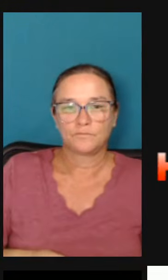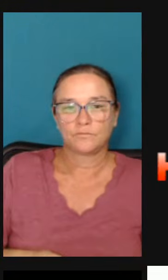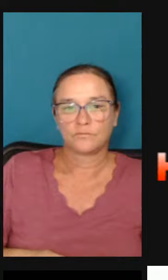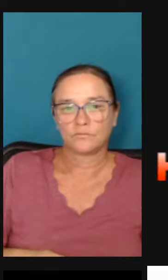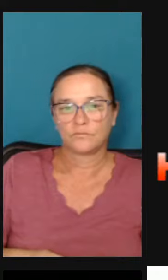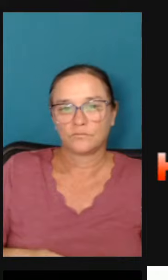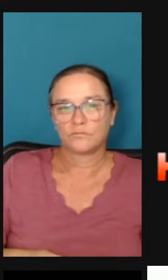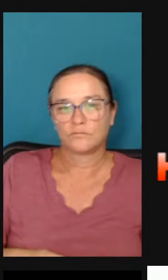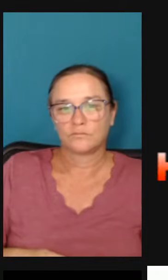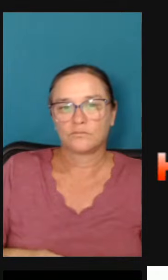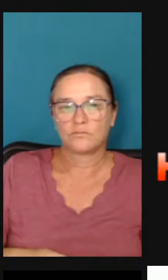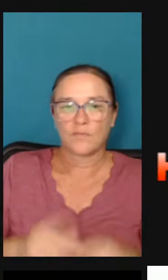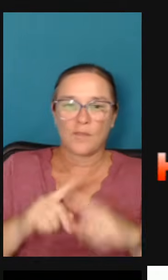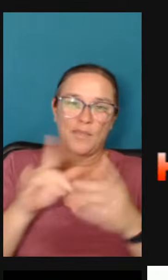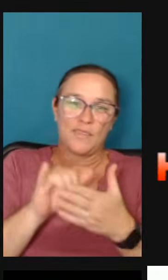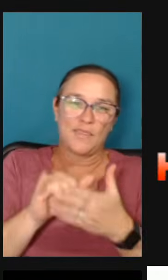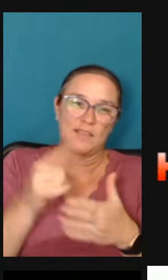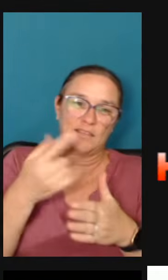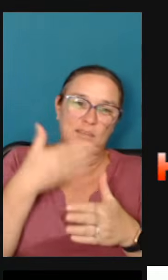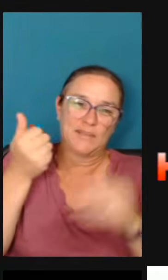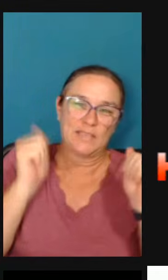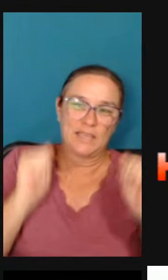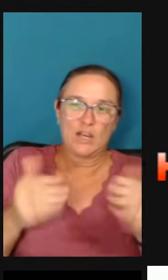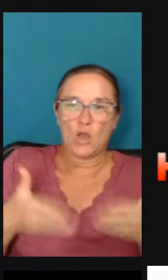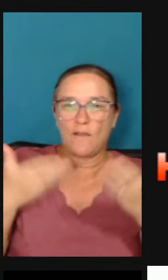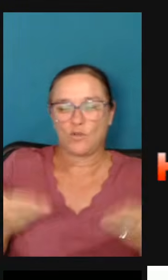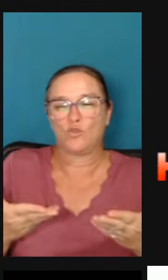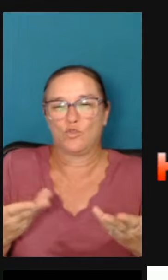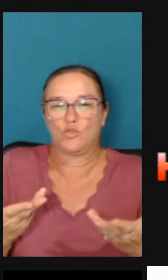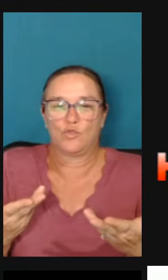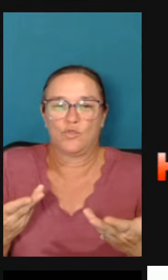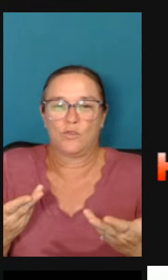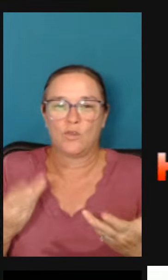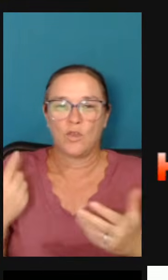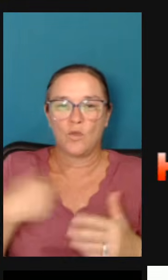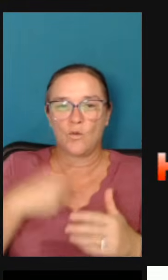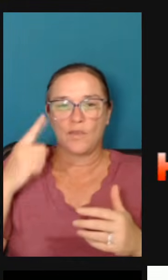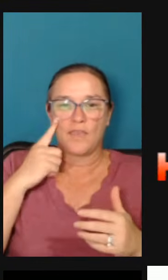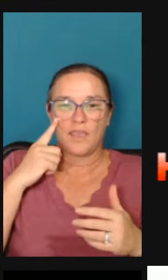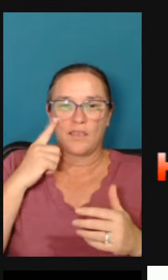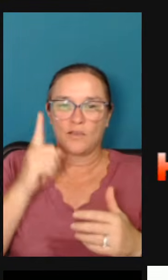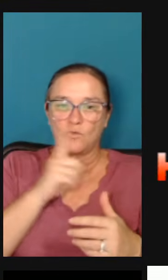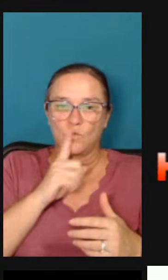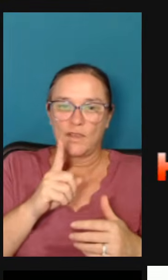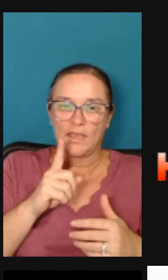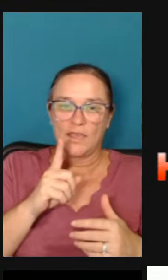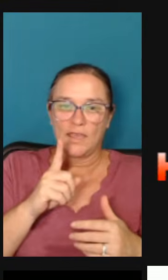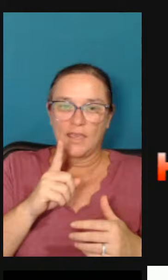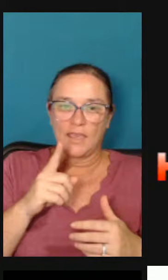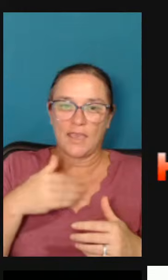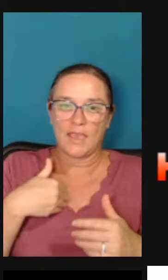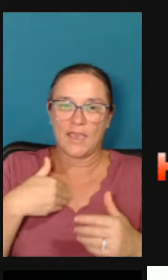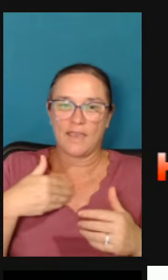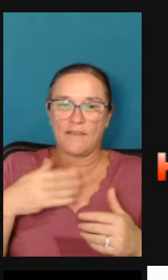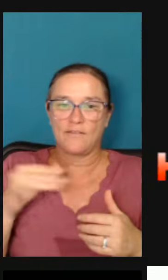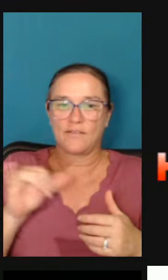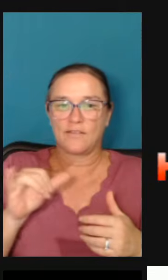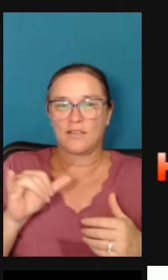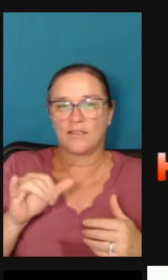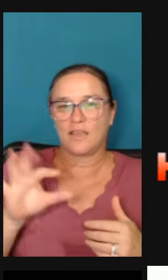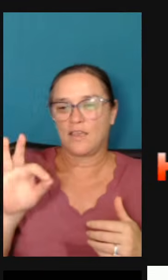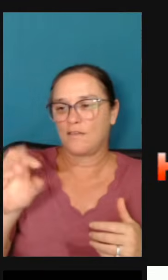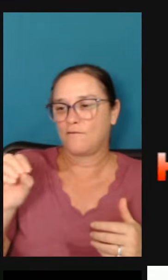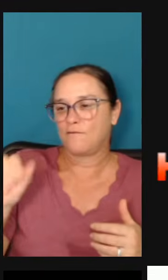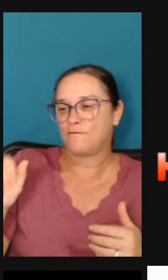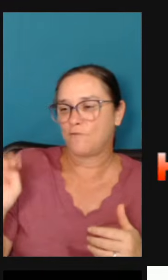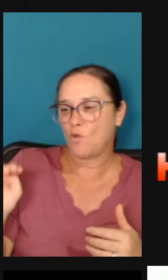But that's the best I can offer right there, right? We've discussed how the episodes, we think that there's really this foam layer that's frothing up, and it's